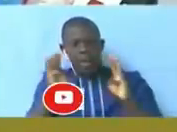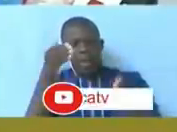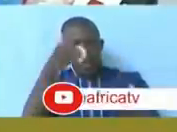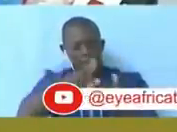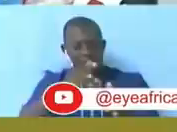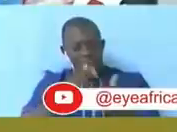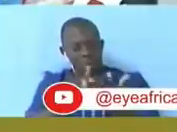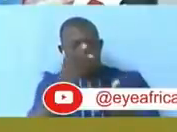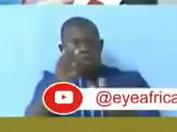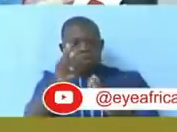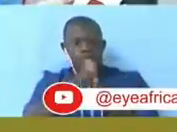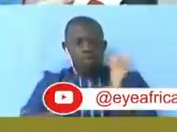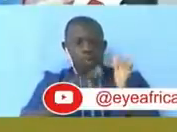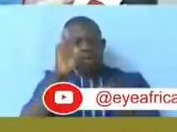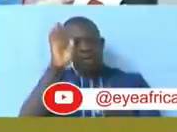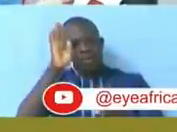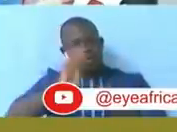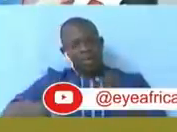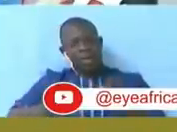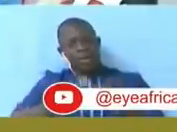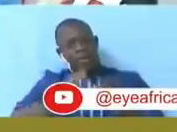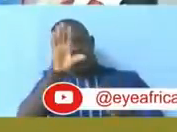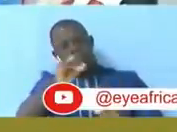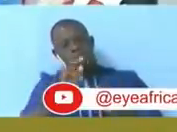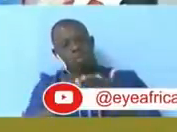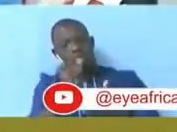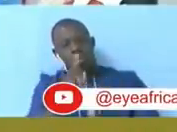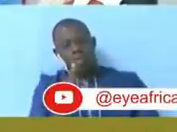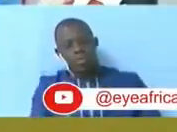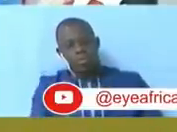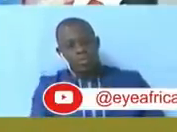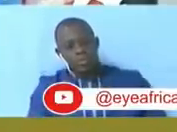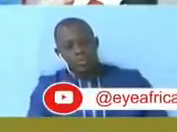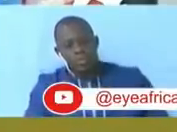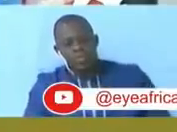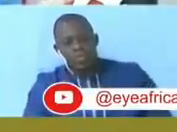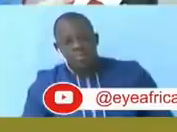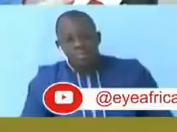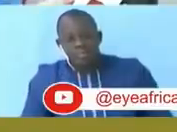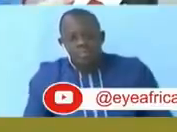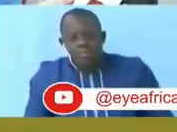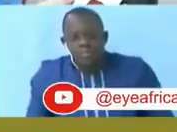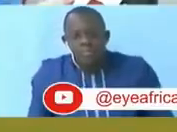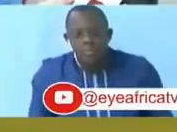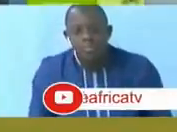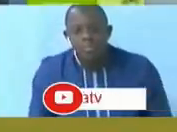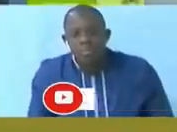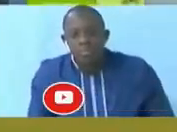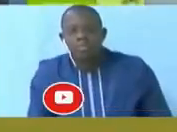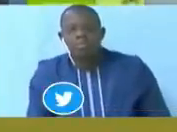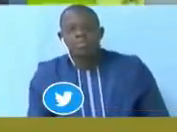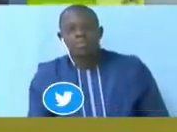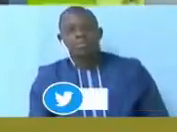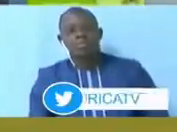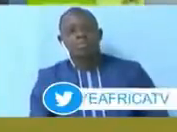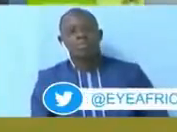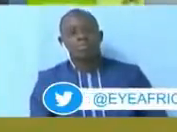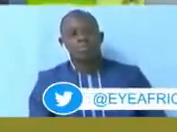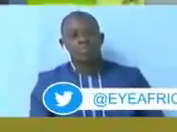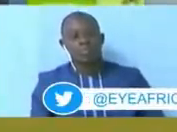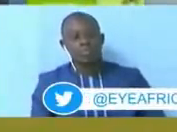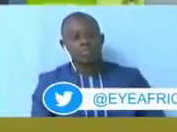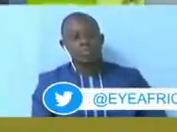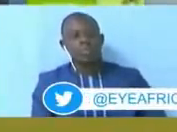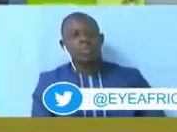after? Fa kada wati juma kabrin kudun diro kada foko parele mbang fo kabrin kudun diro kerin kola. It came after bail